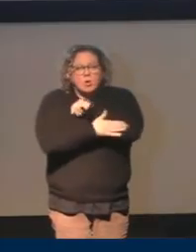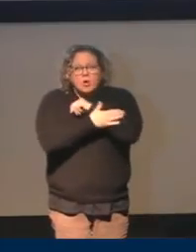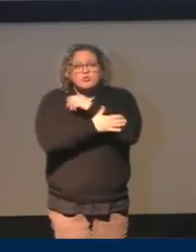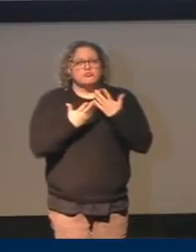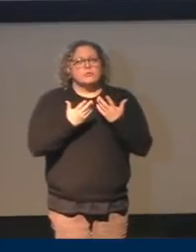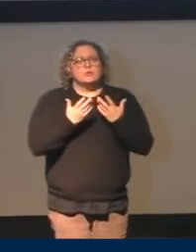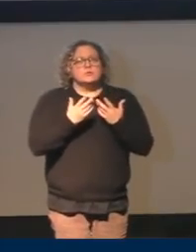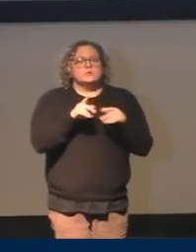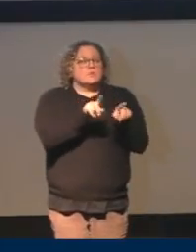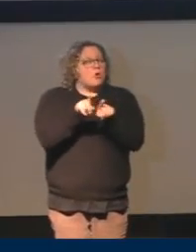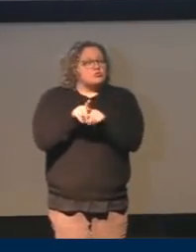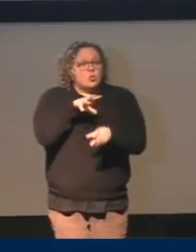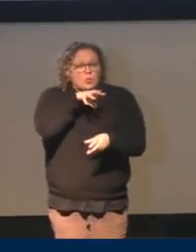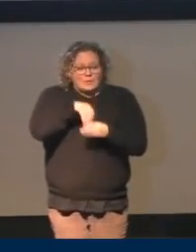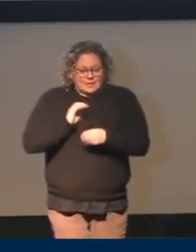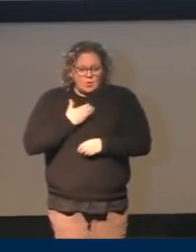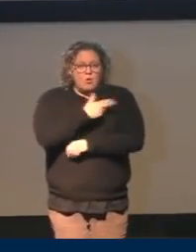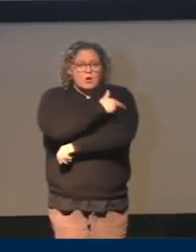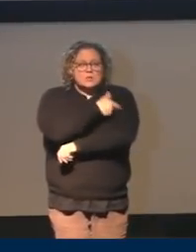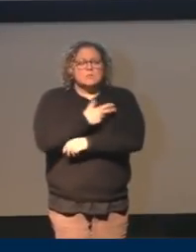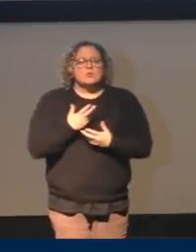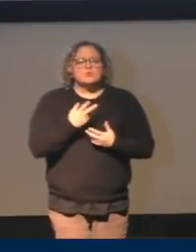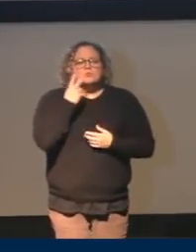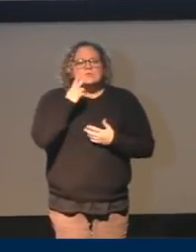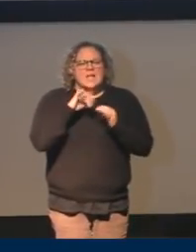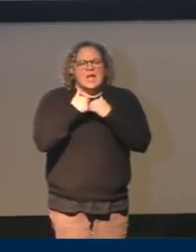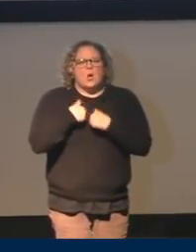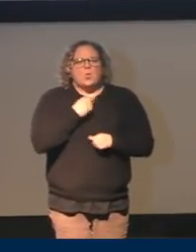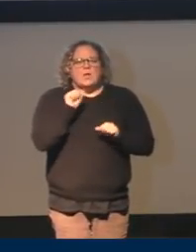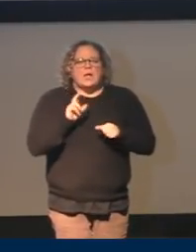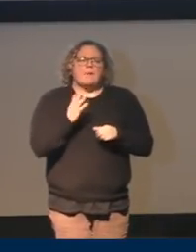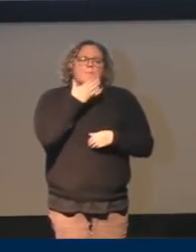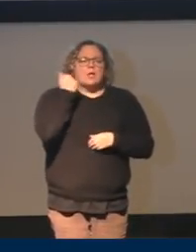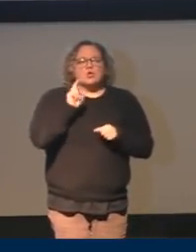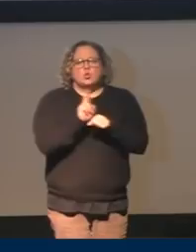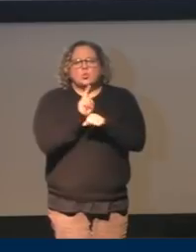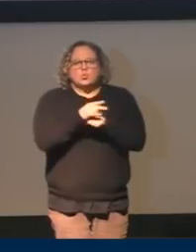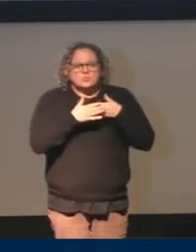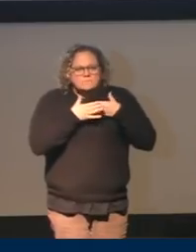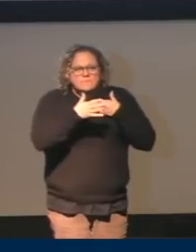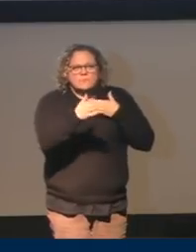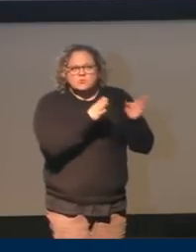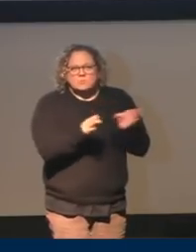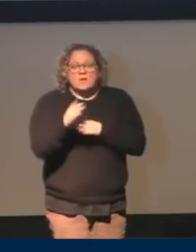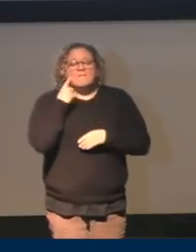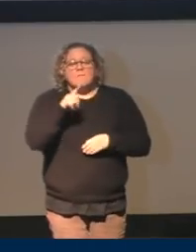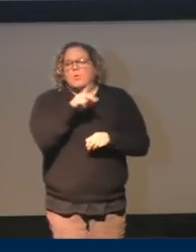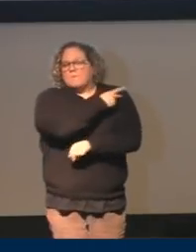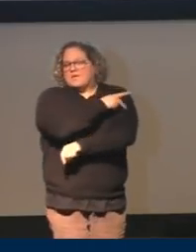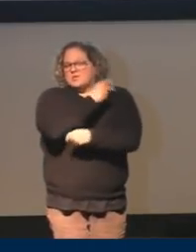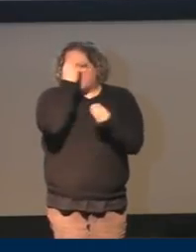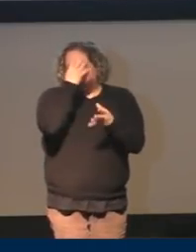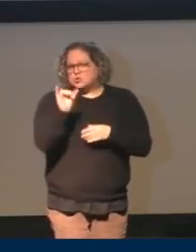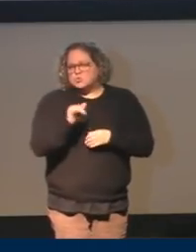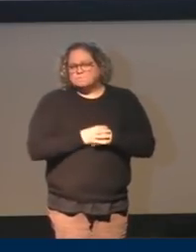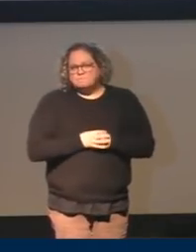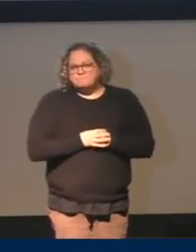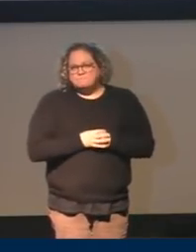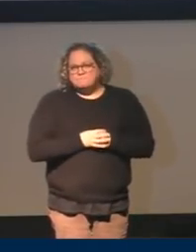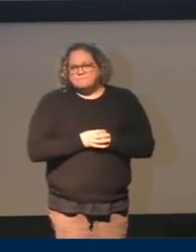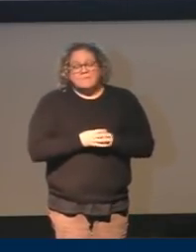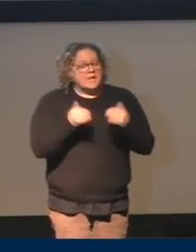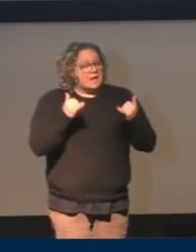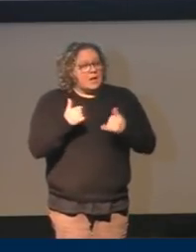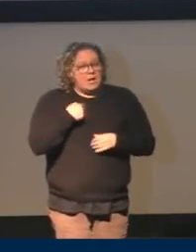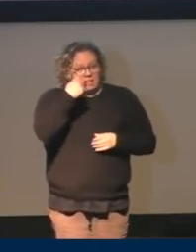well these tests perform and how we might use them in our future planning and for patient information.